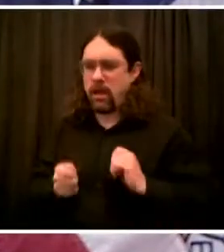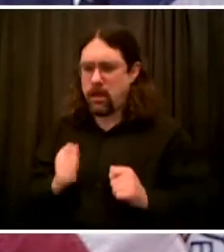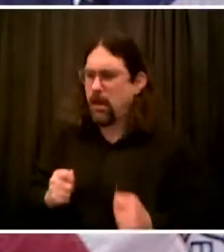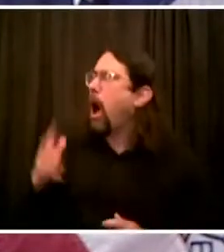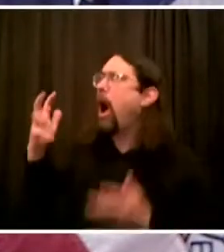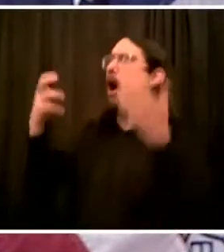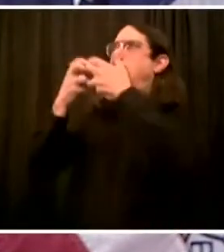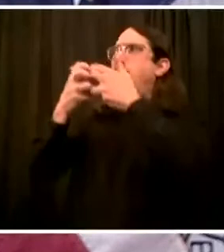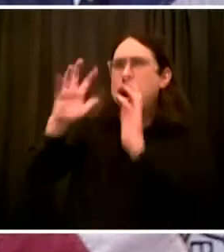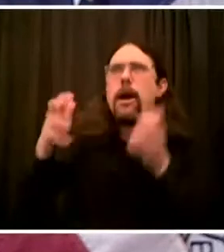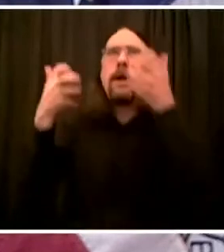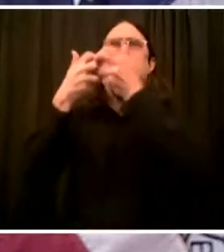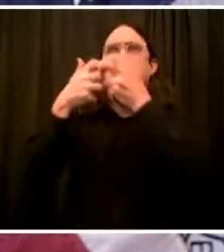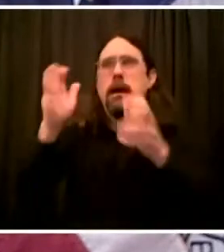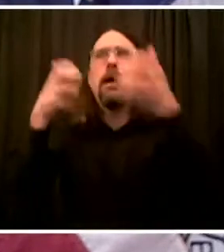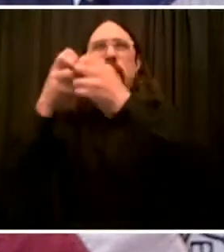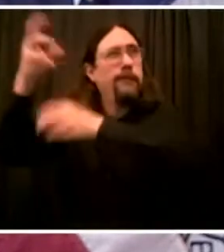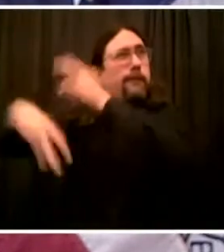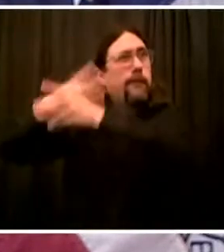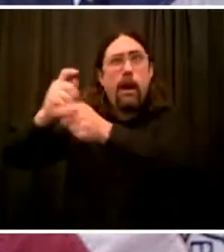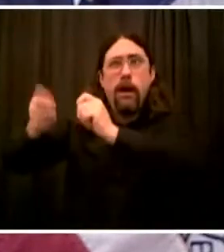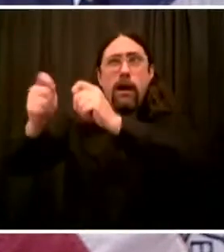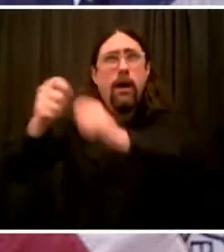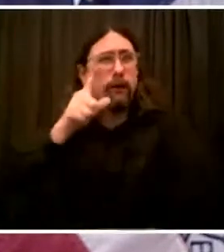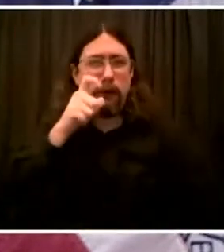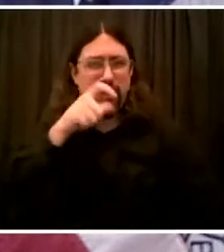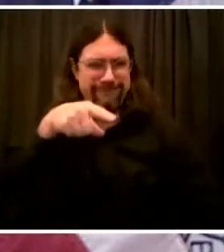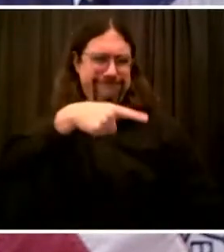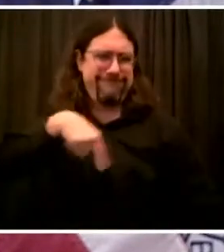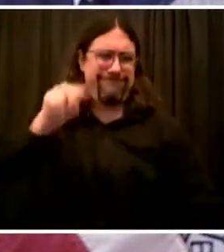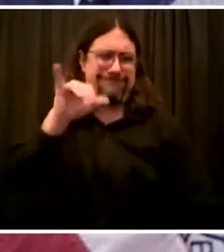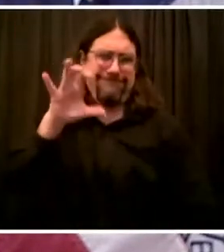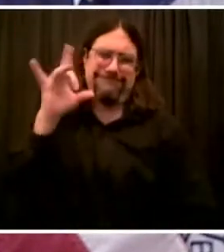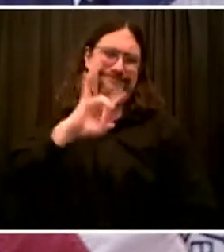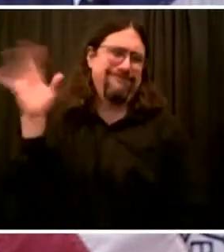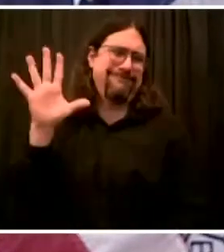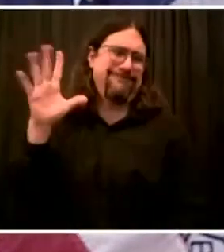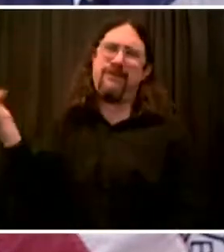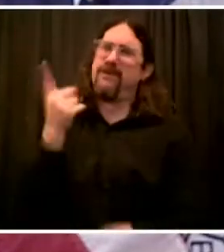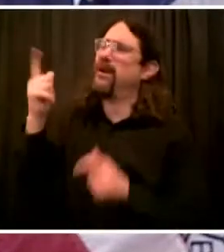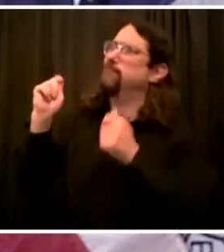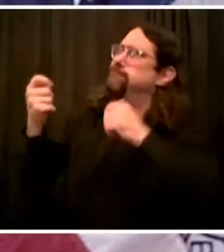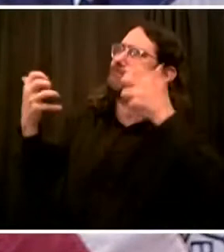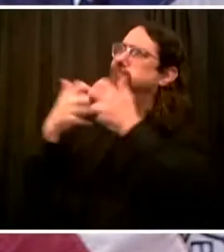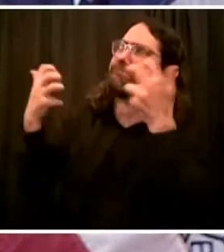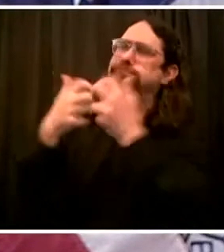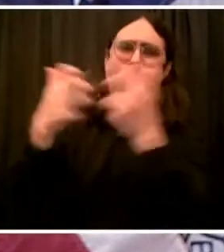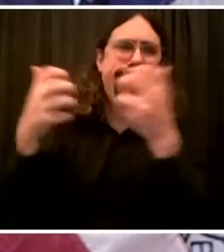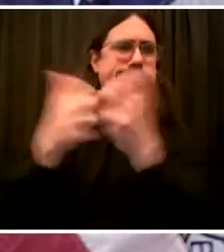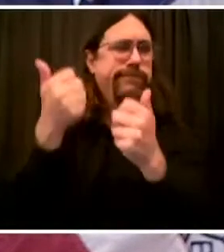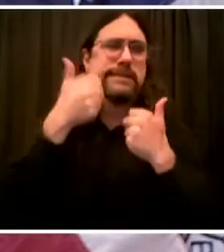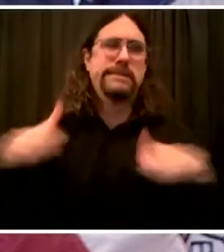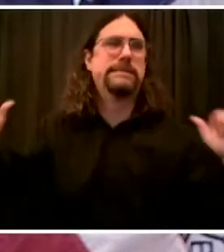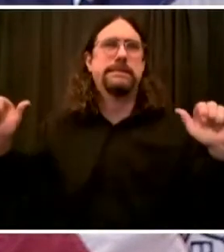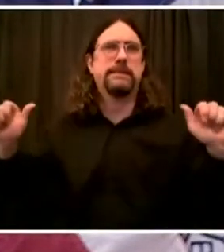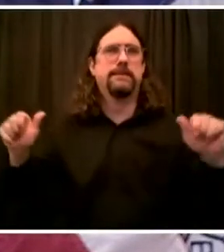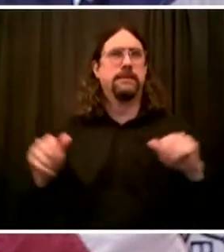The notion that somehow, because things will change, we should be fearful, I just reject that out of